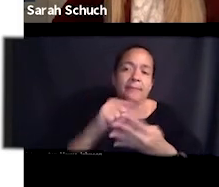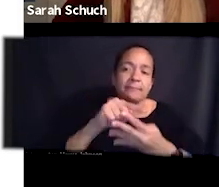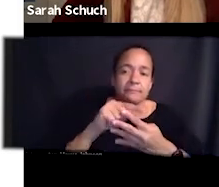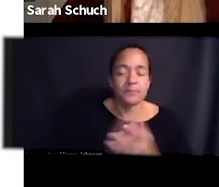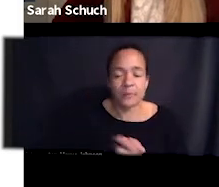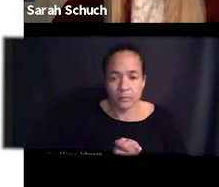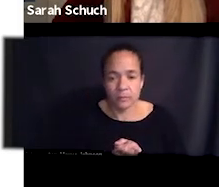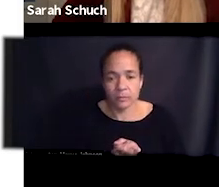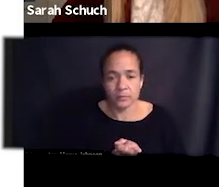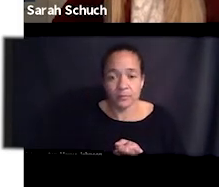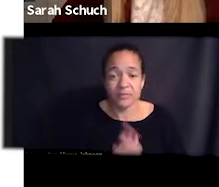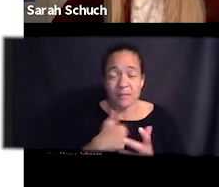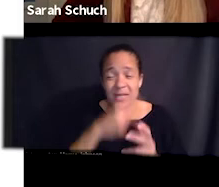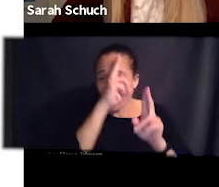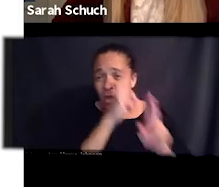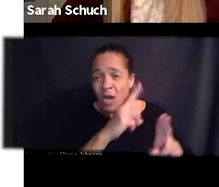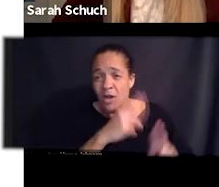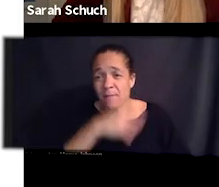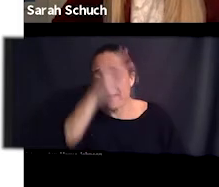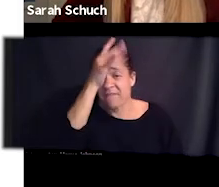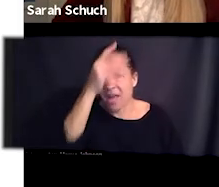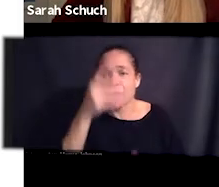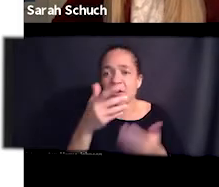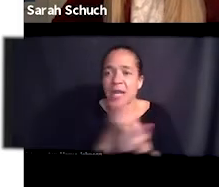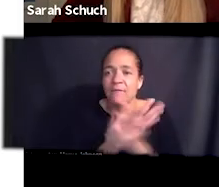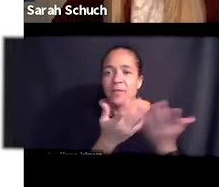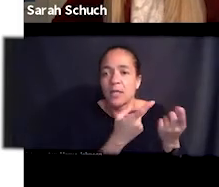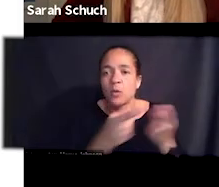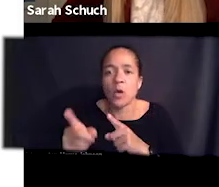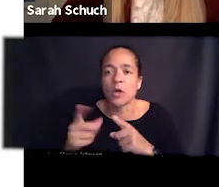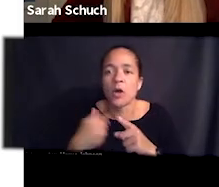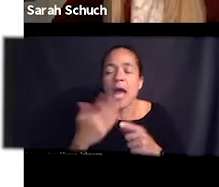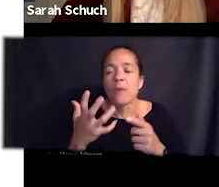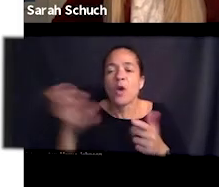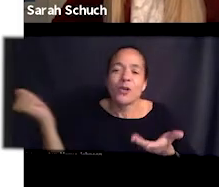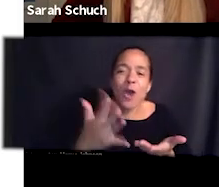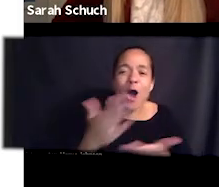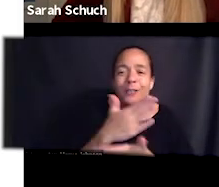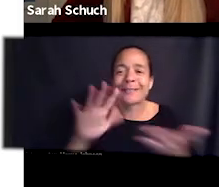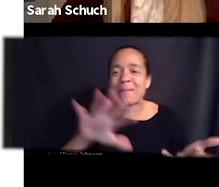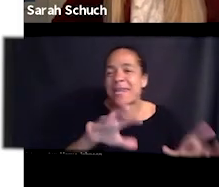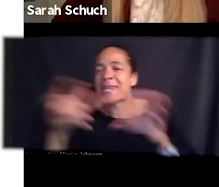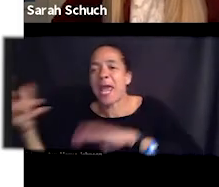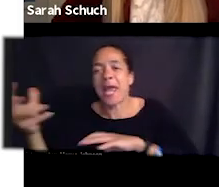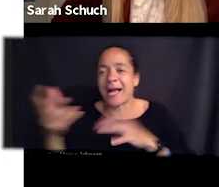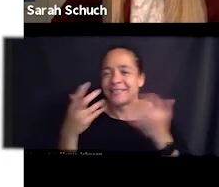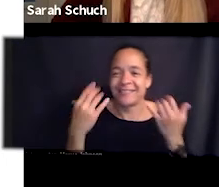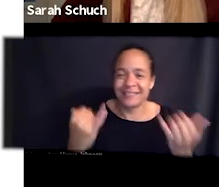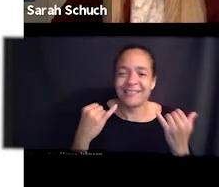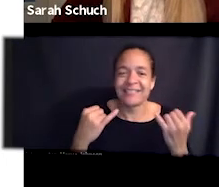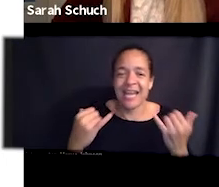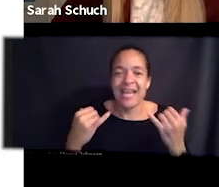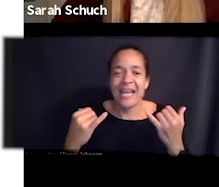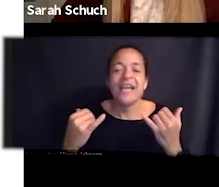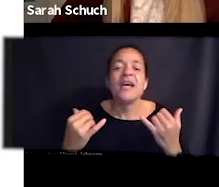You know, in honor of my father and things that are going on, you know, wanted to create a little chaos today. And so what I'm